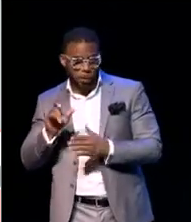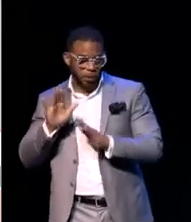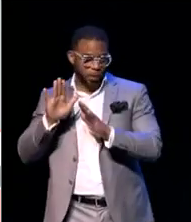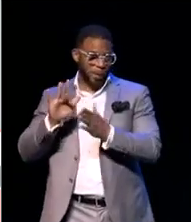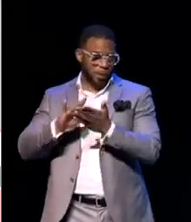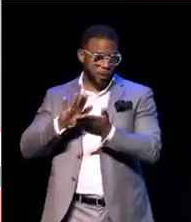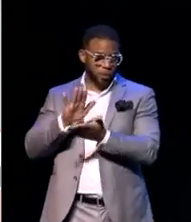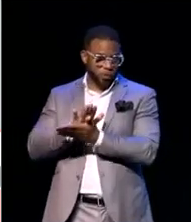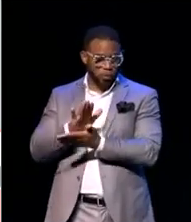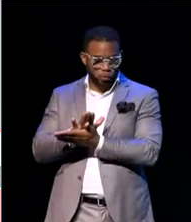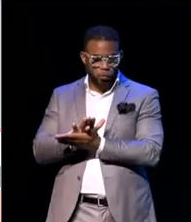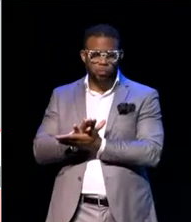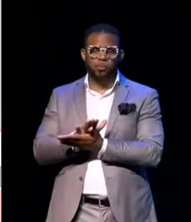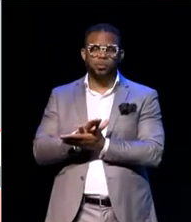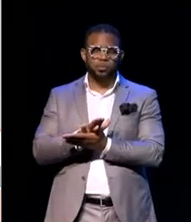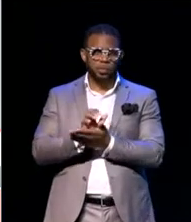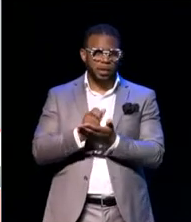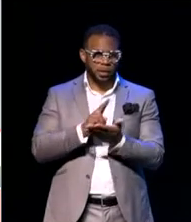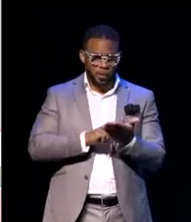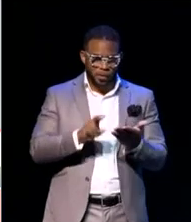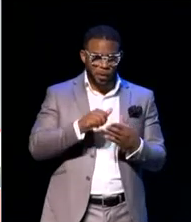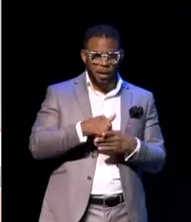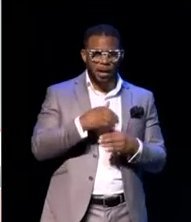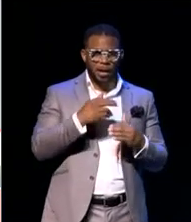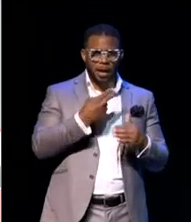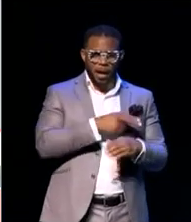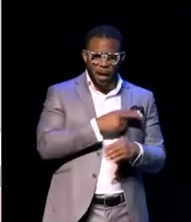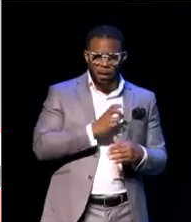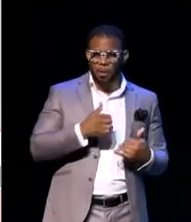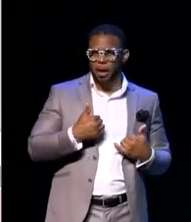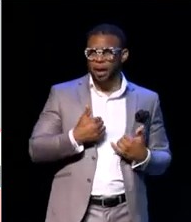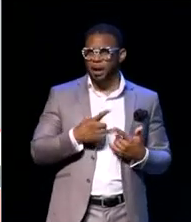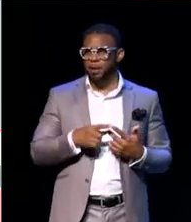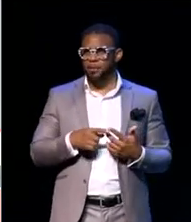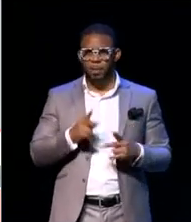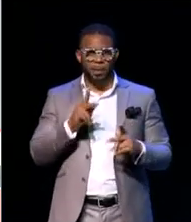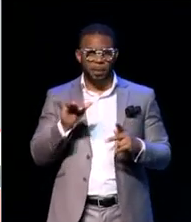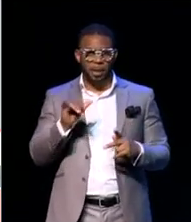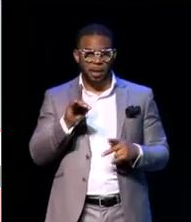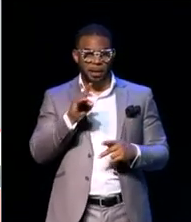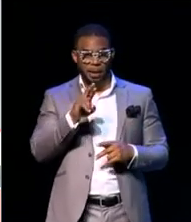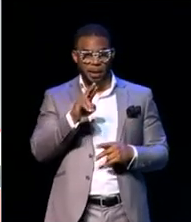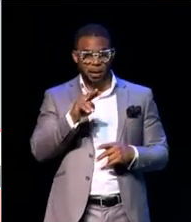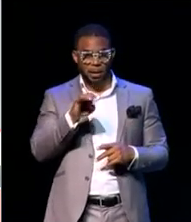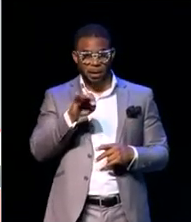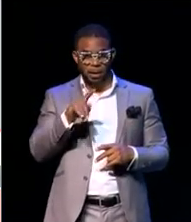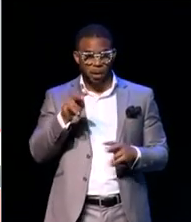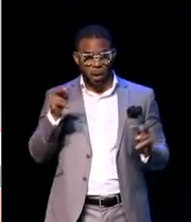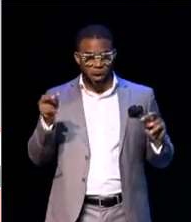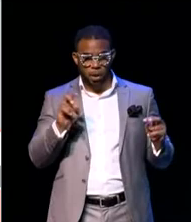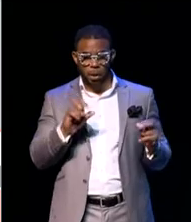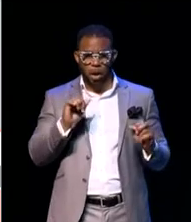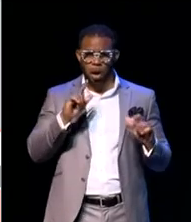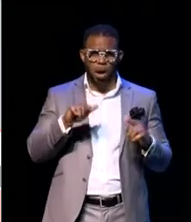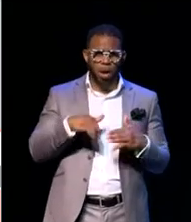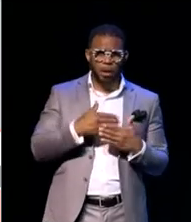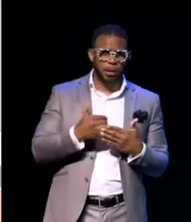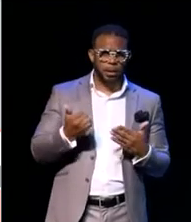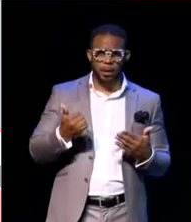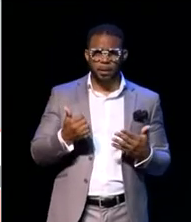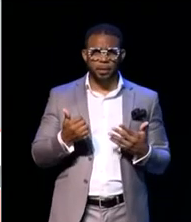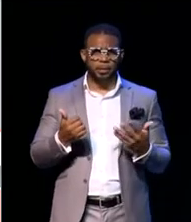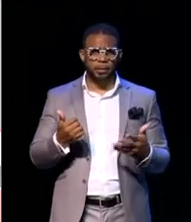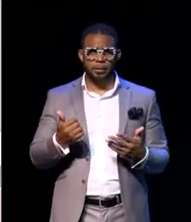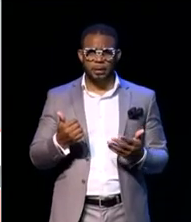one of the great medical schools and universities and hospitals. We've got people like Dr. Nesbitt looking at this and all the other